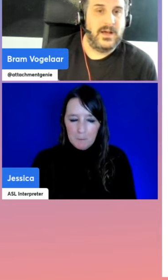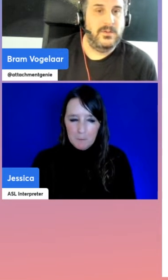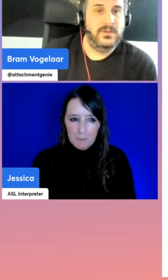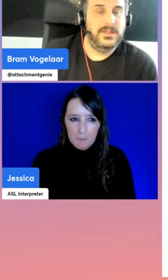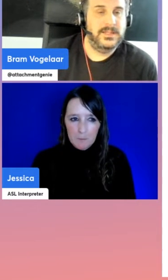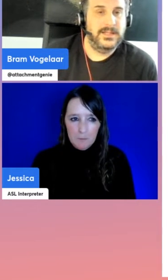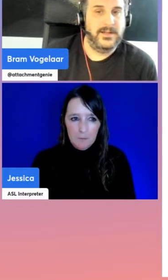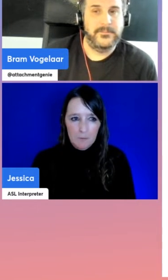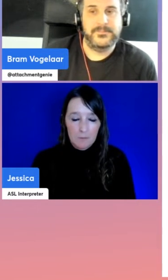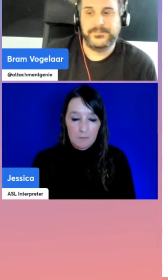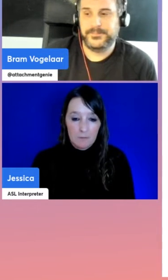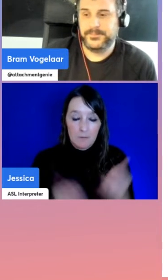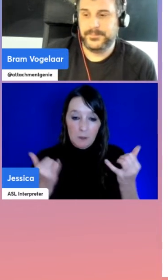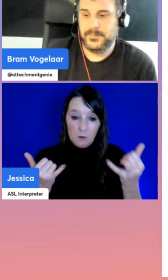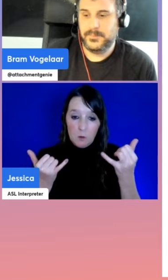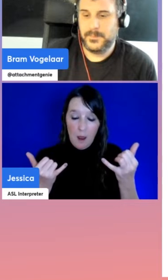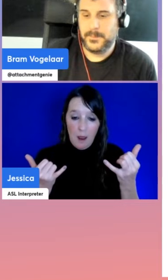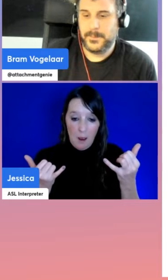Right, so now,